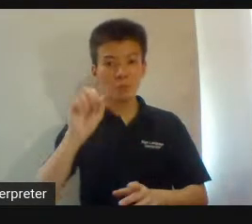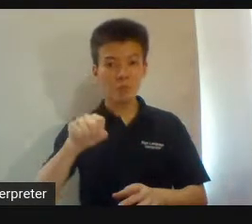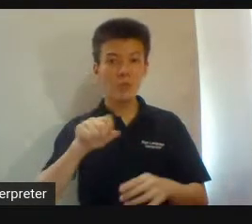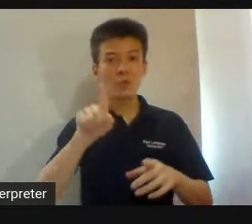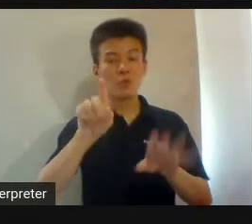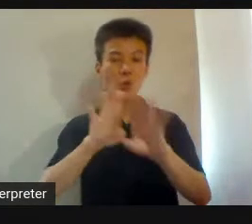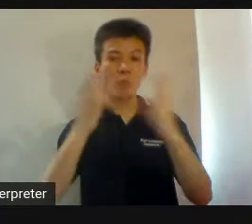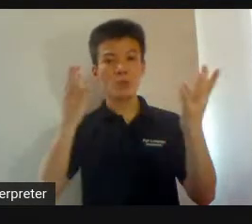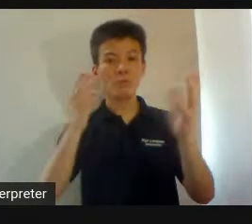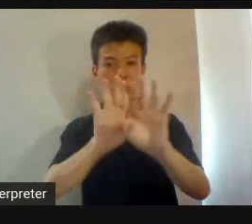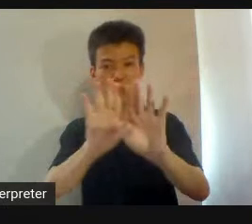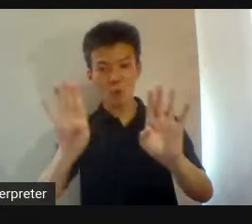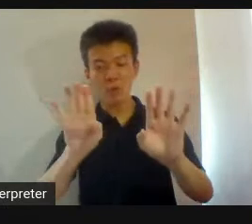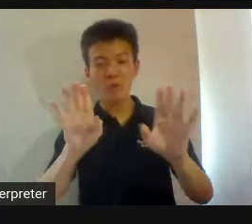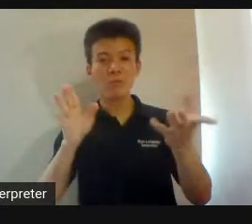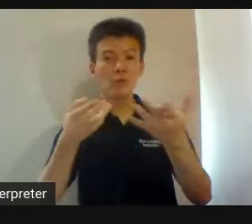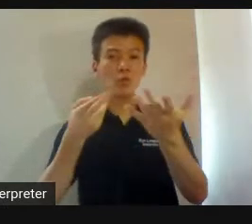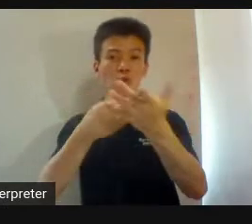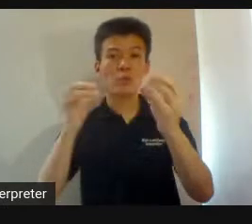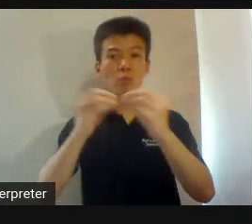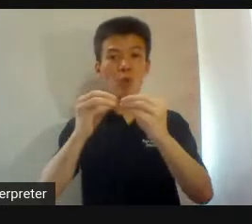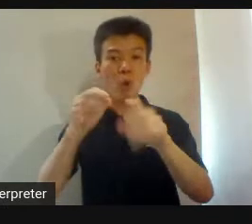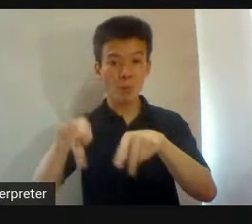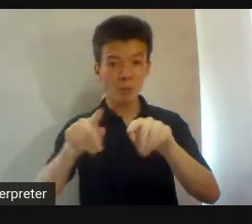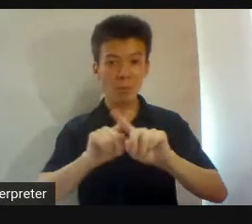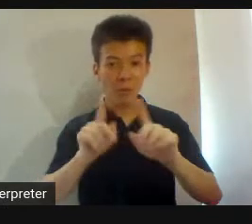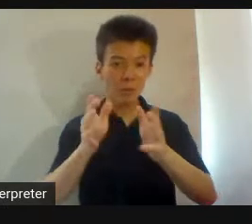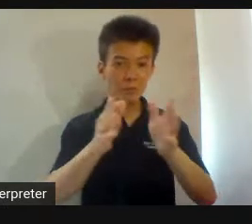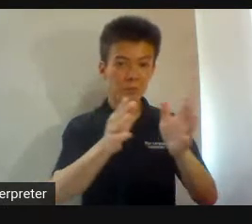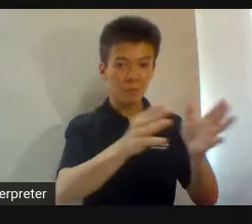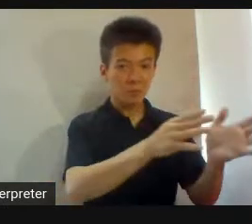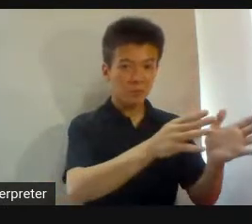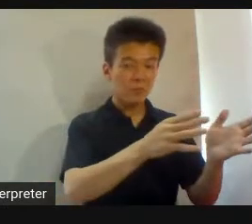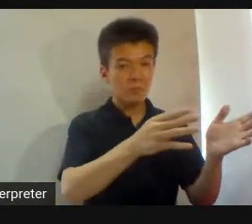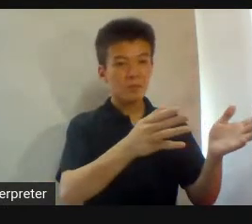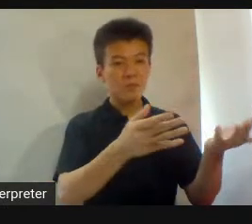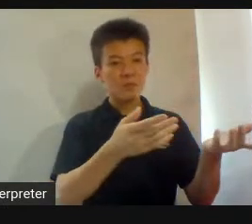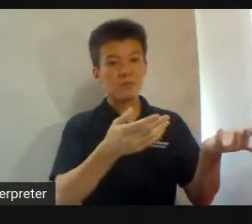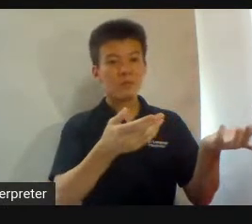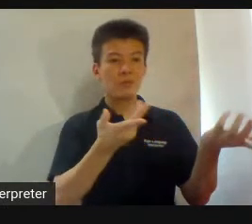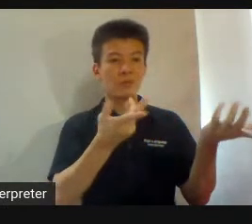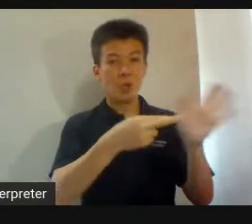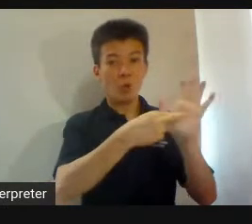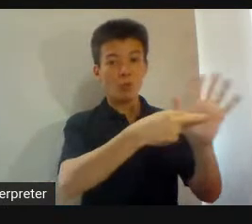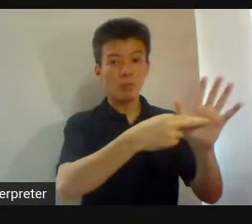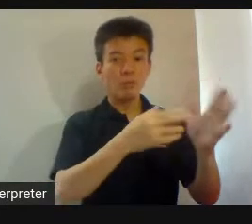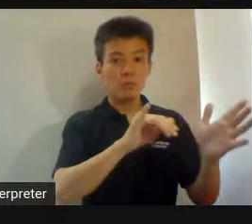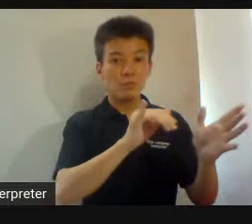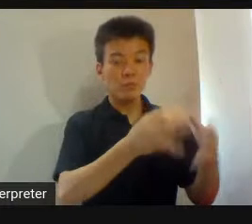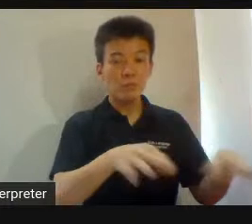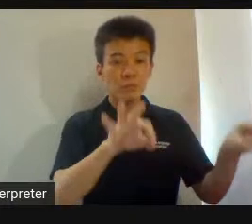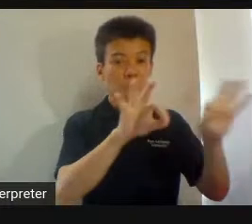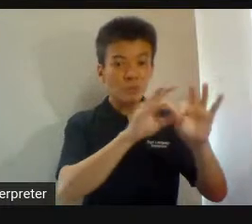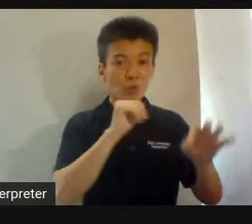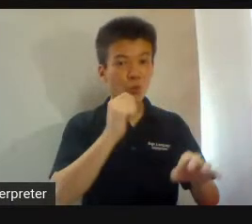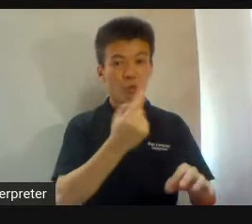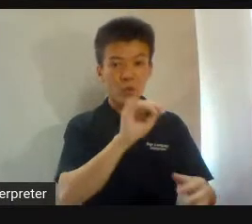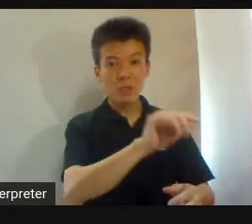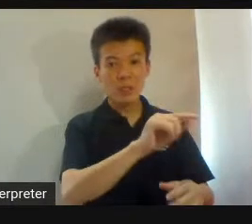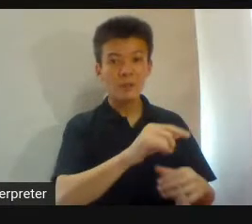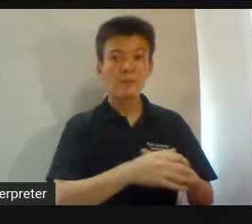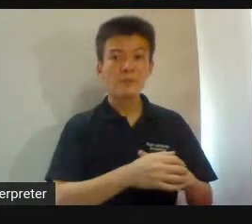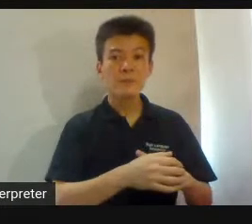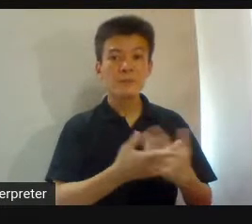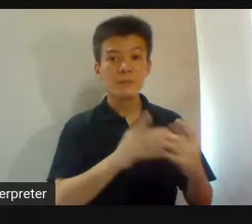opening doors to reach more people. But then on the other hand, representation is so important. And not only that,